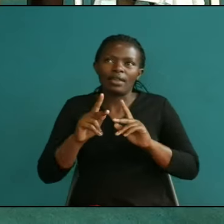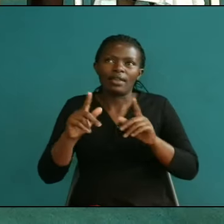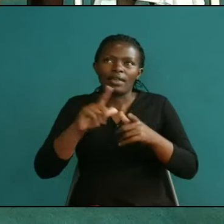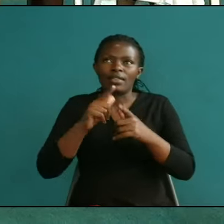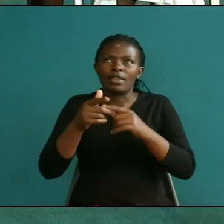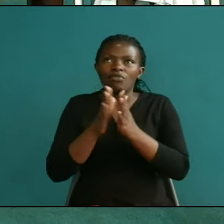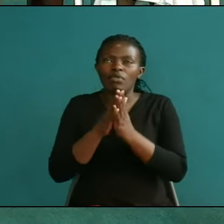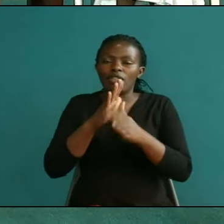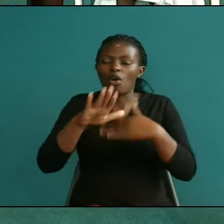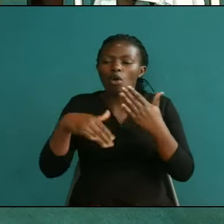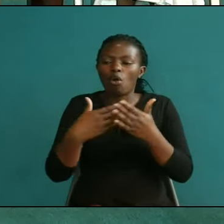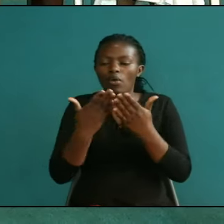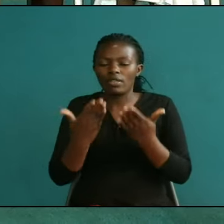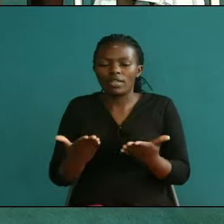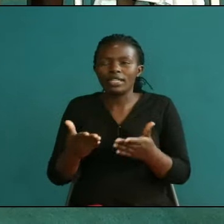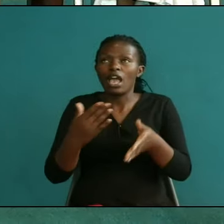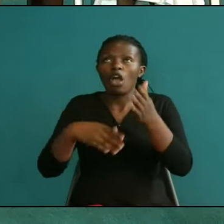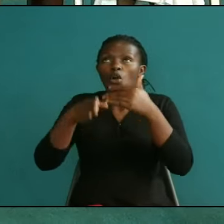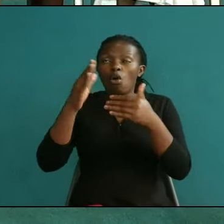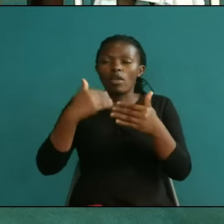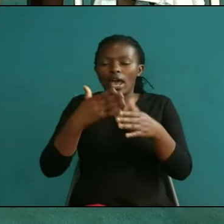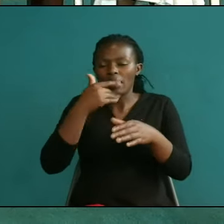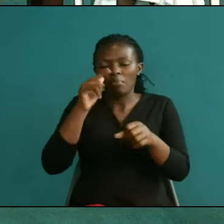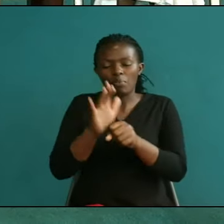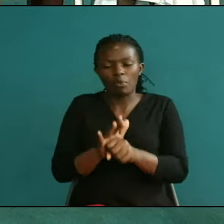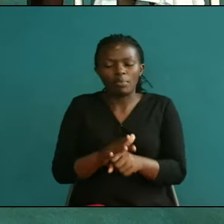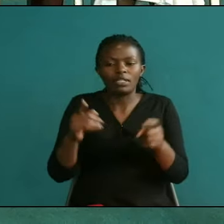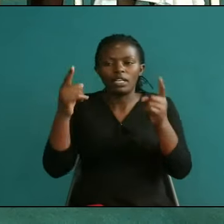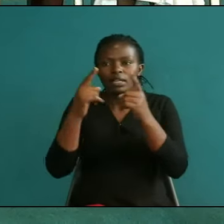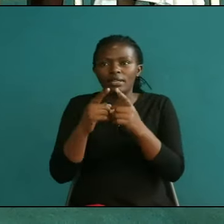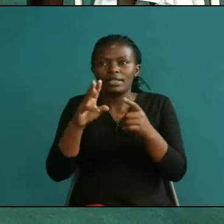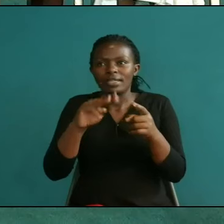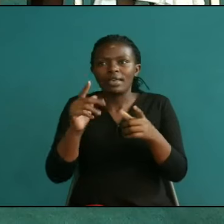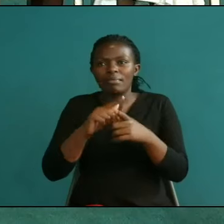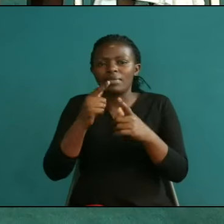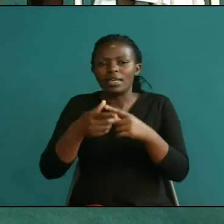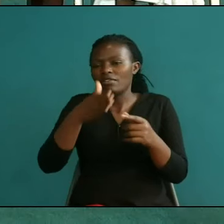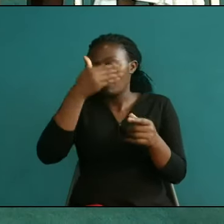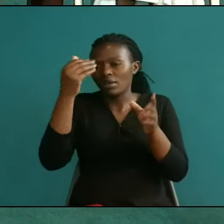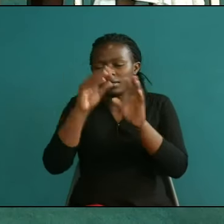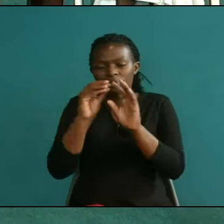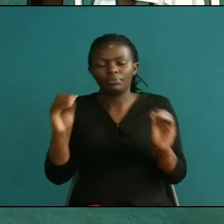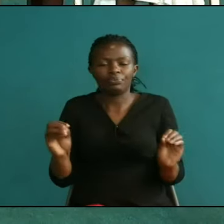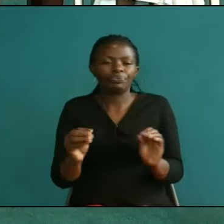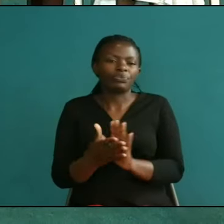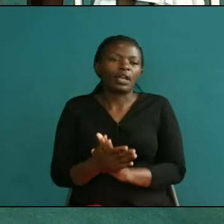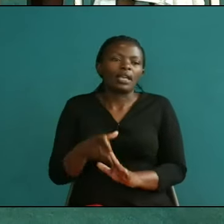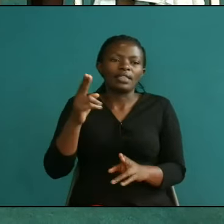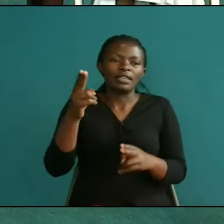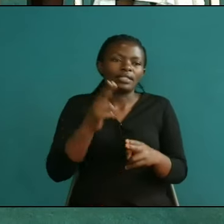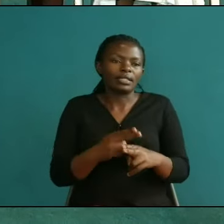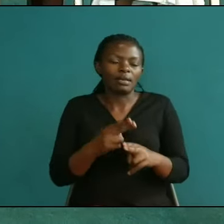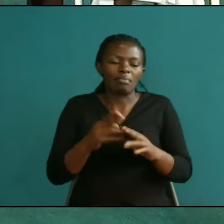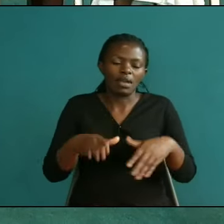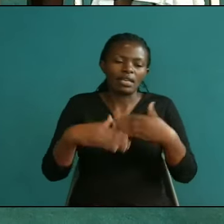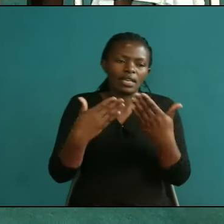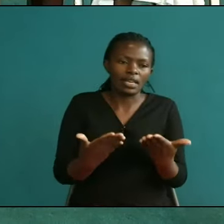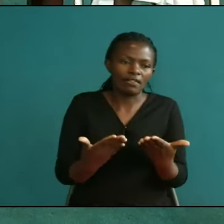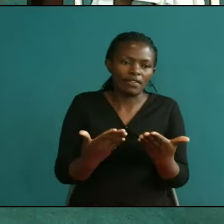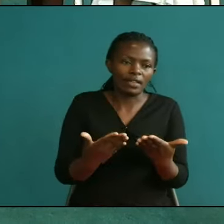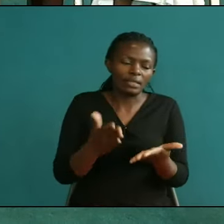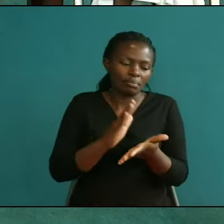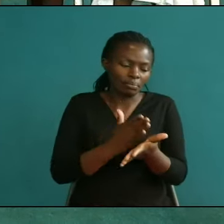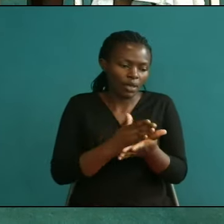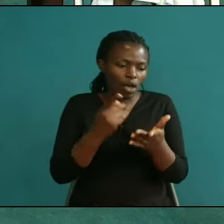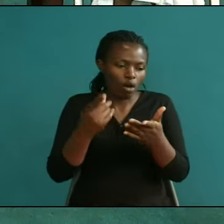bless them, and he wasn't about to forget his promise. So Zechariah's name basically gives us a summary of the